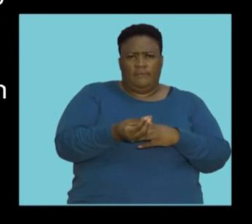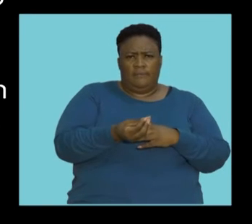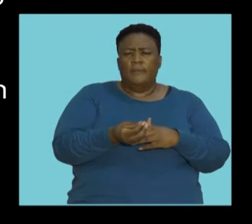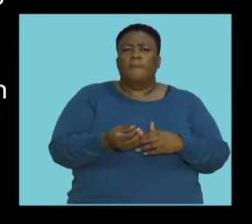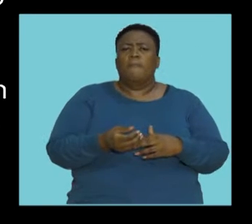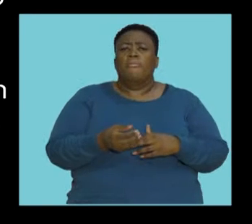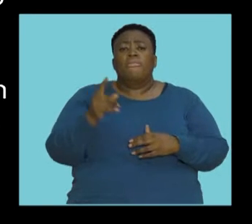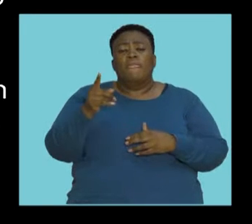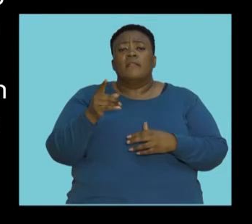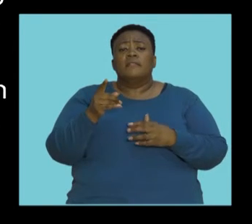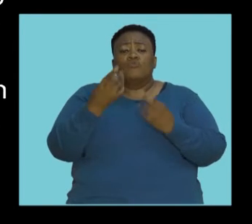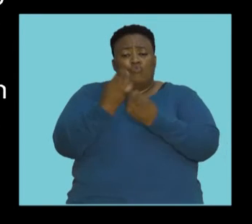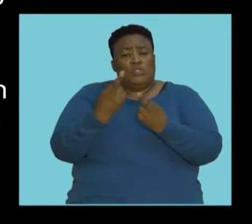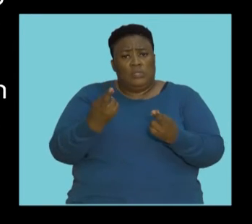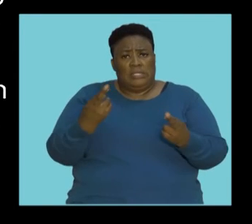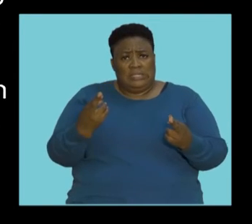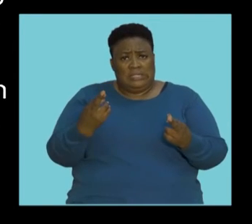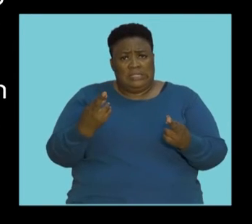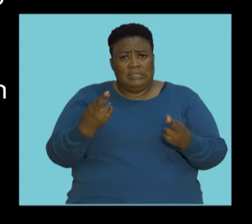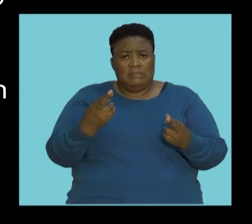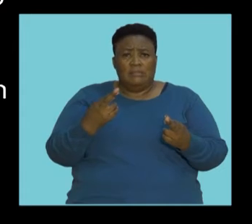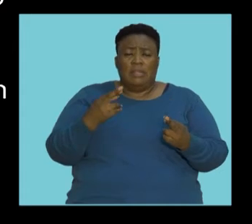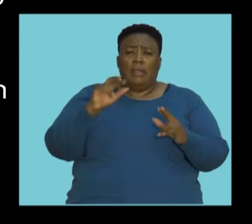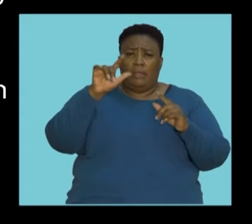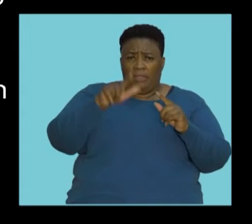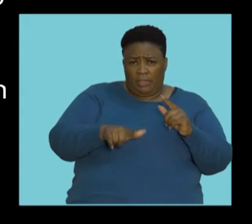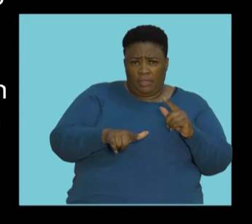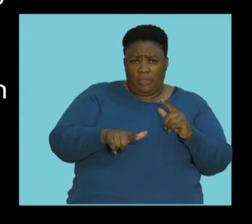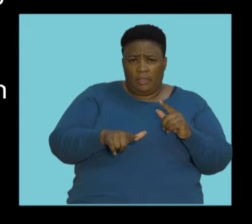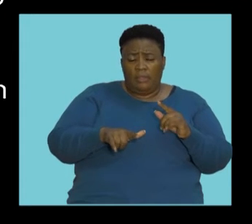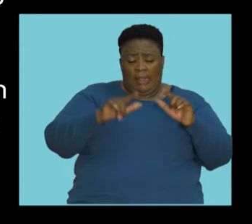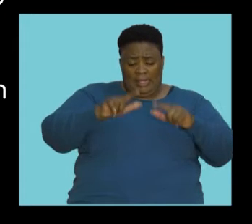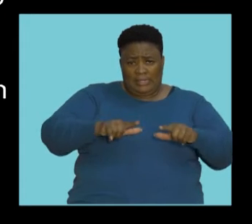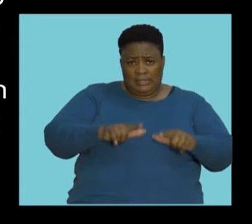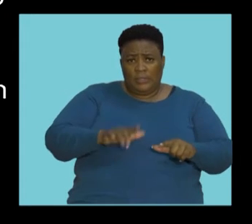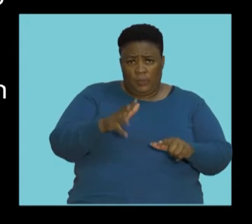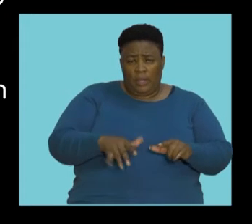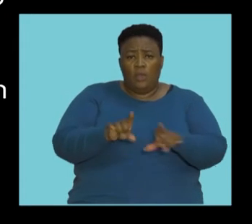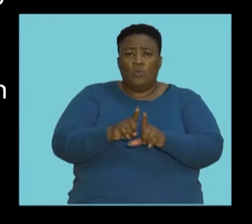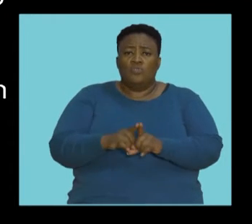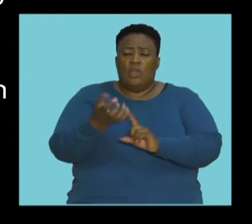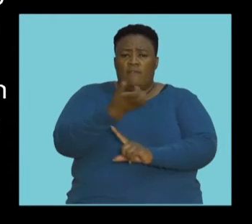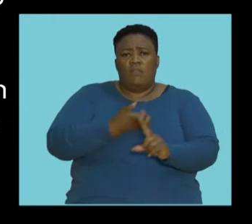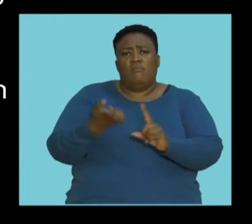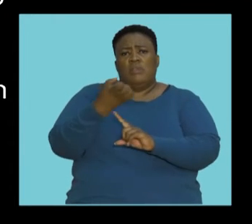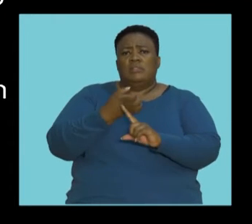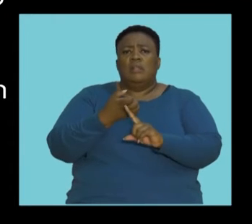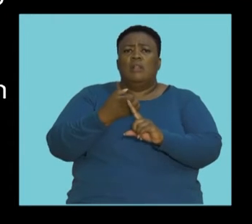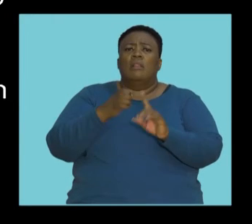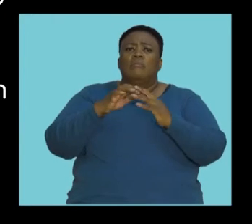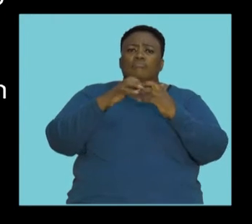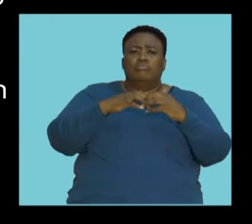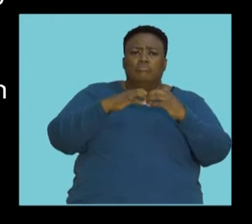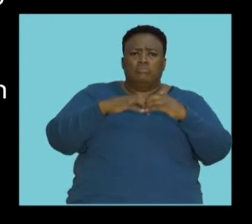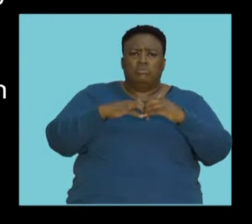cause the resources to become less, so we call that degradation, as well as environmental degradation that occurs. And